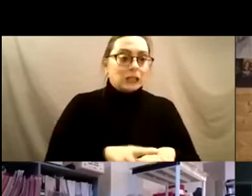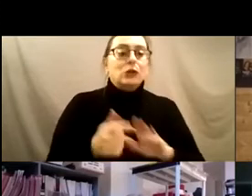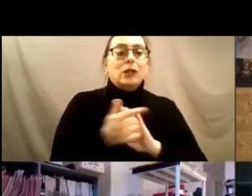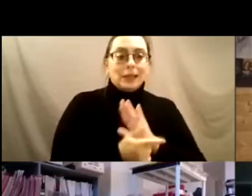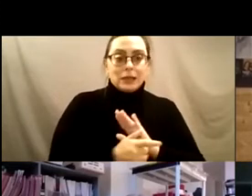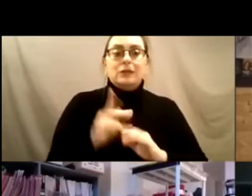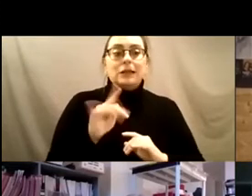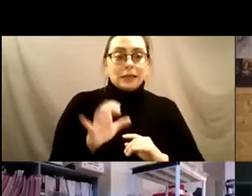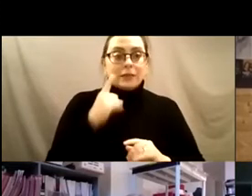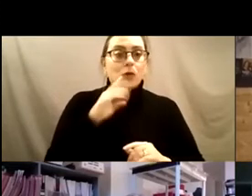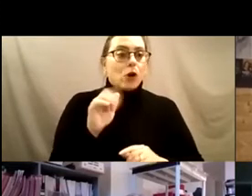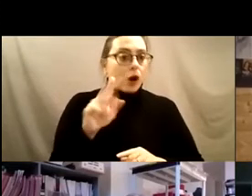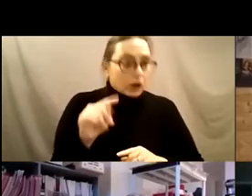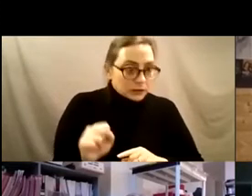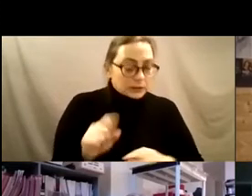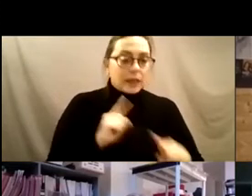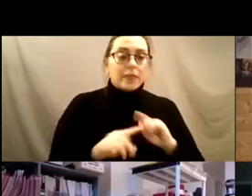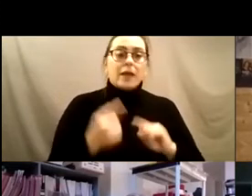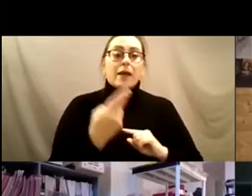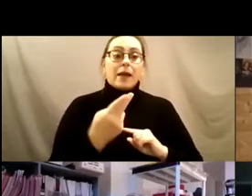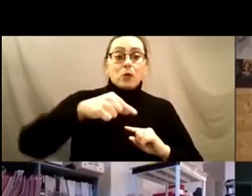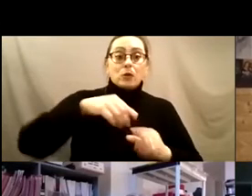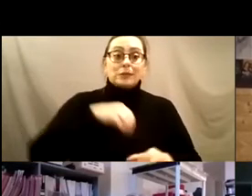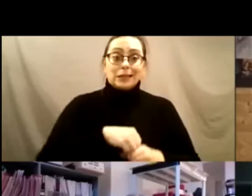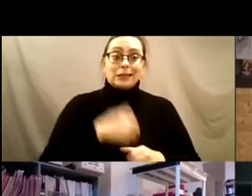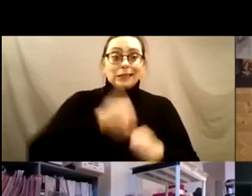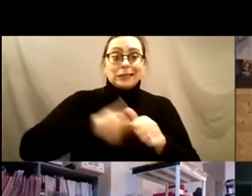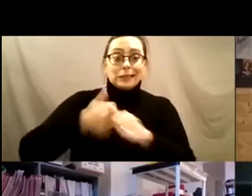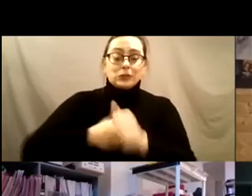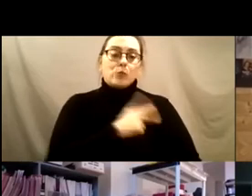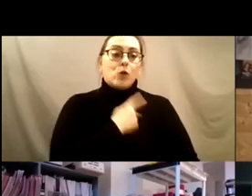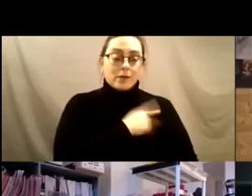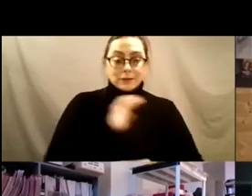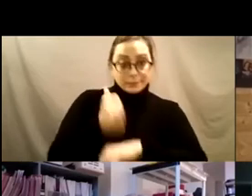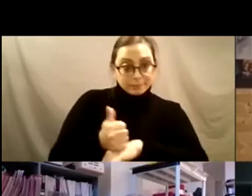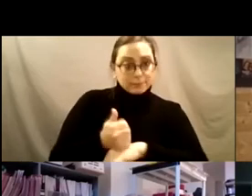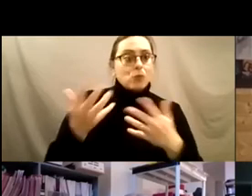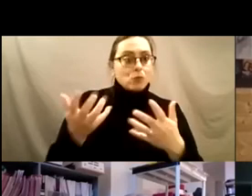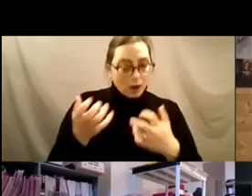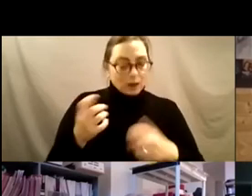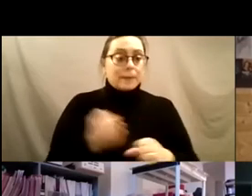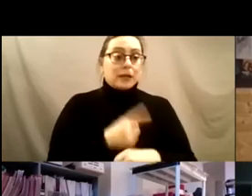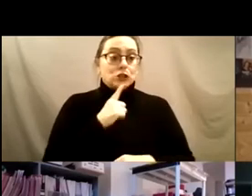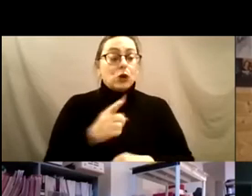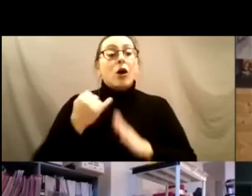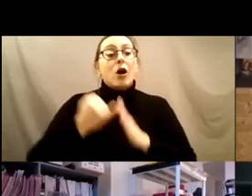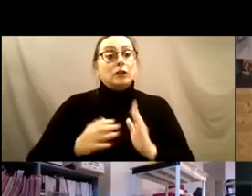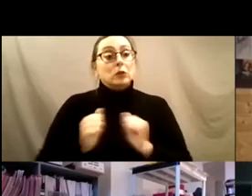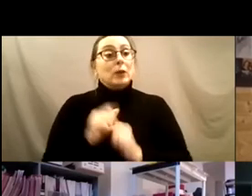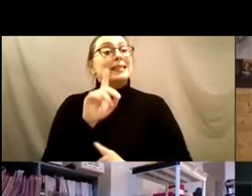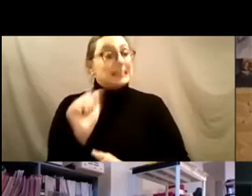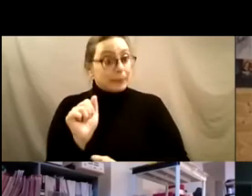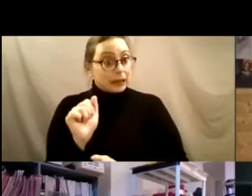Arts. They're looking to have headquarters in every province, and I wanted to ensure that the issues that artists with disabilities face